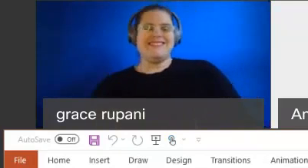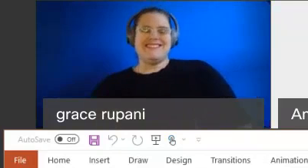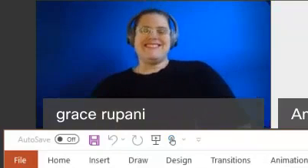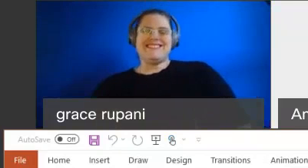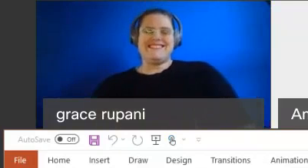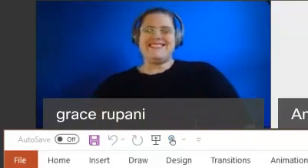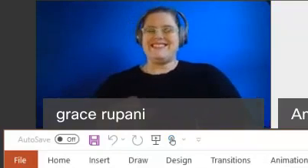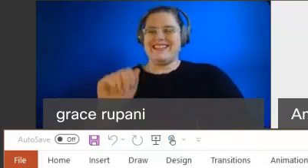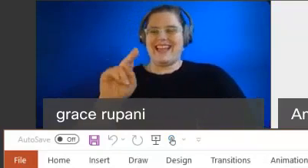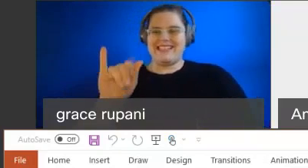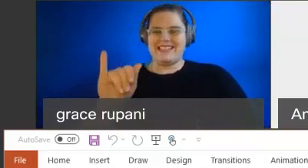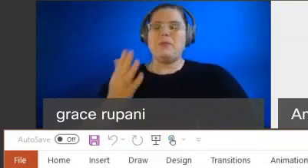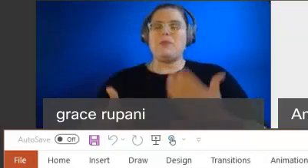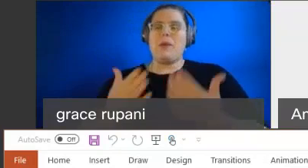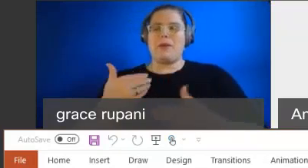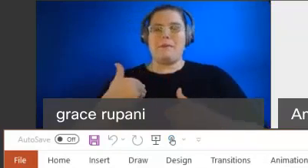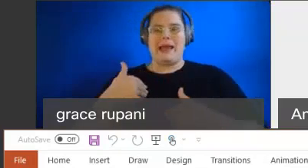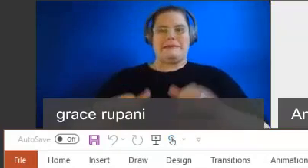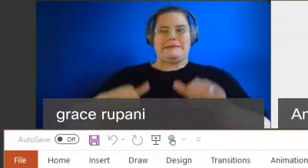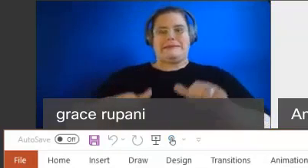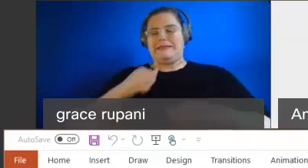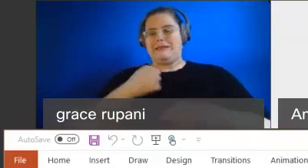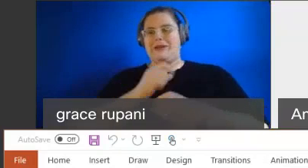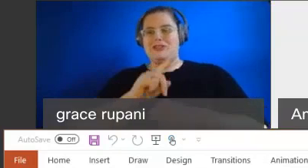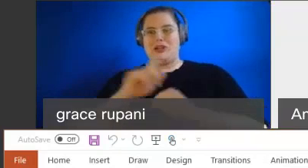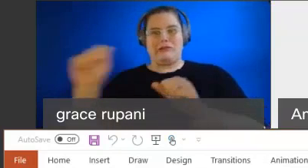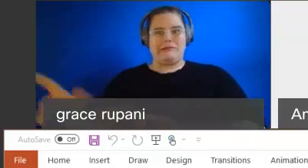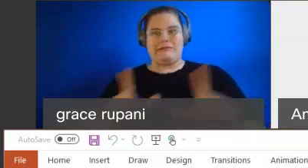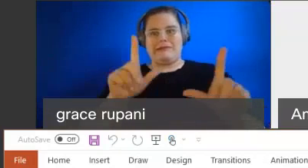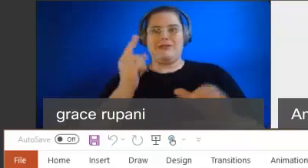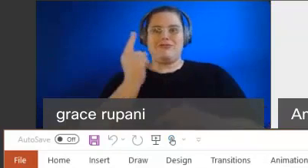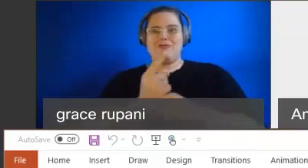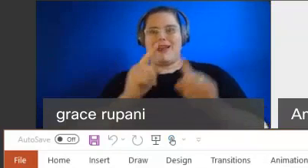make sure I was sharing the correct screen.